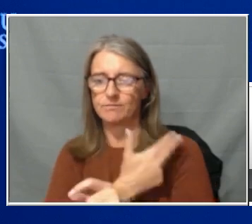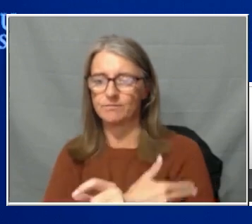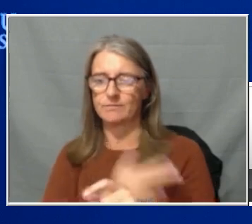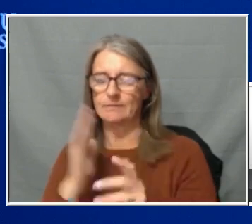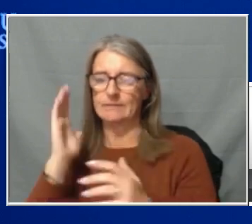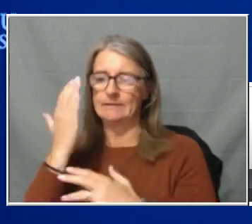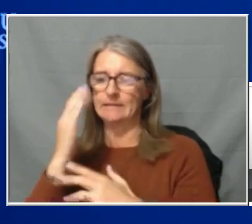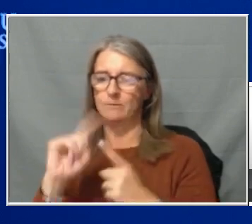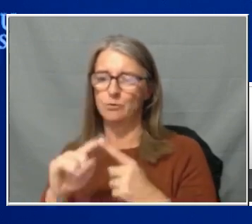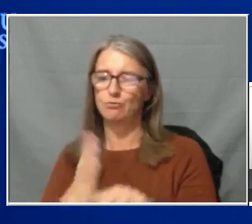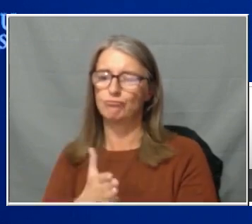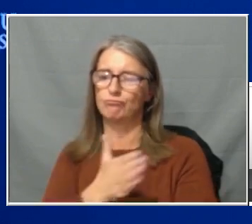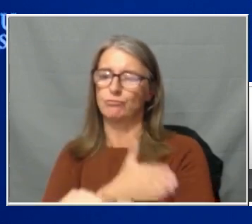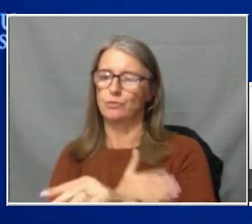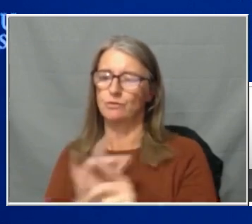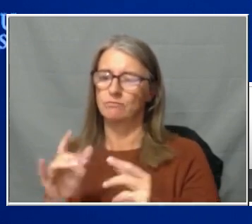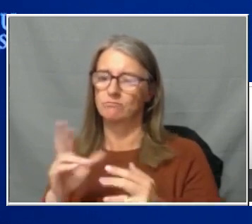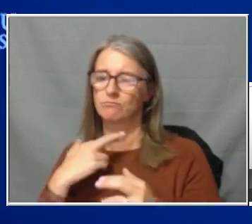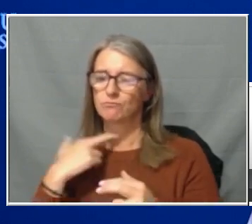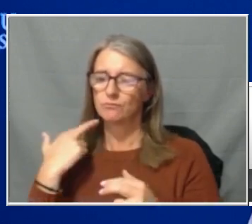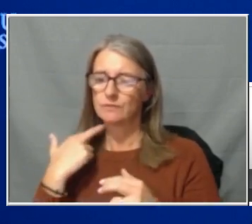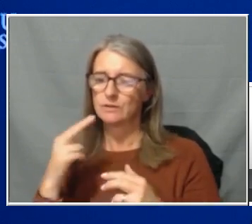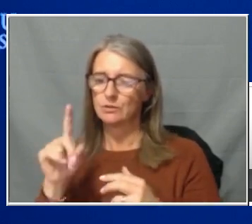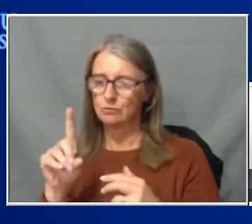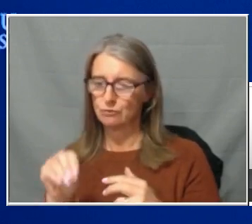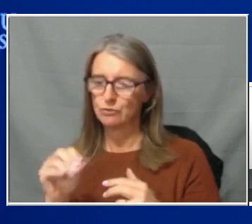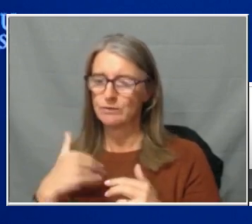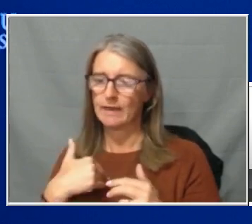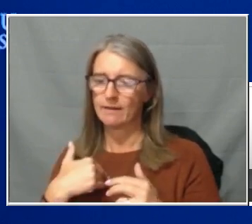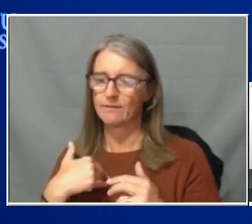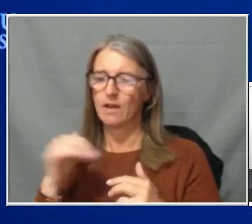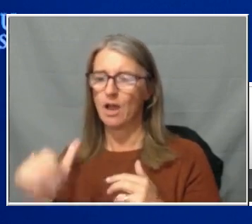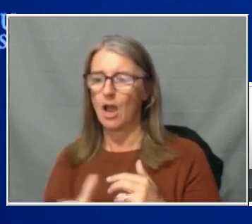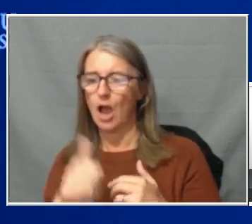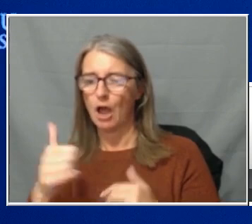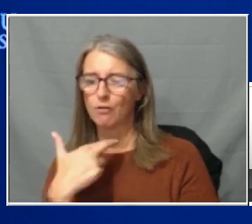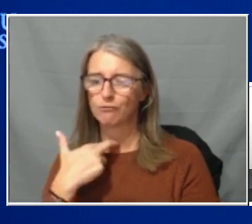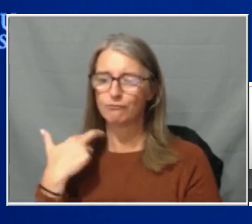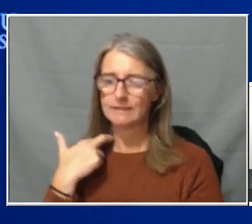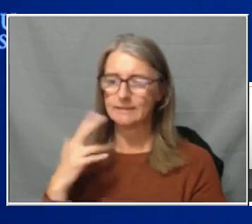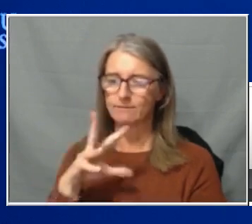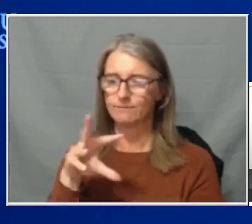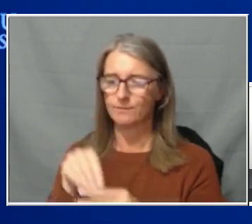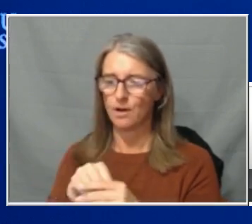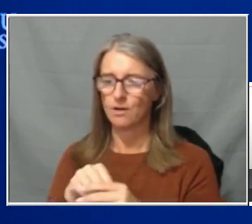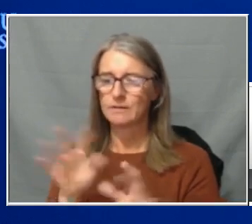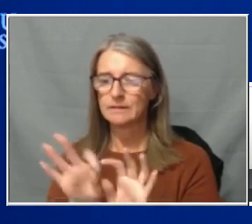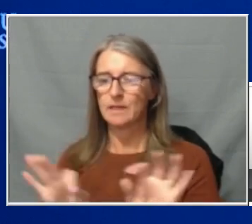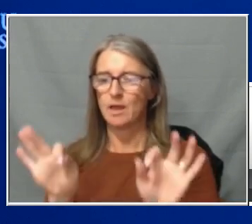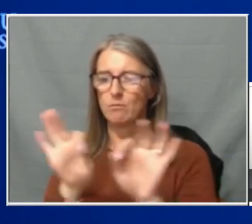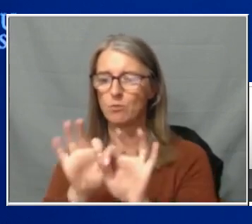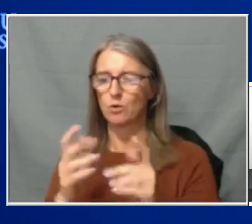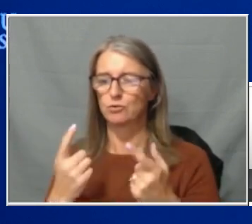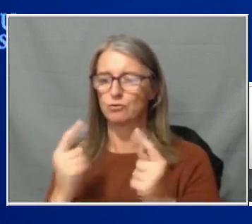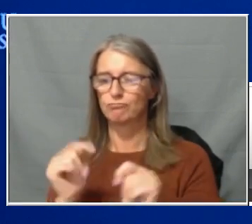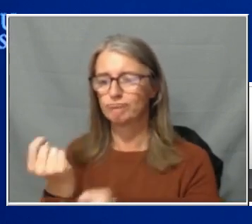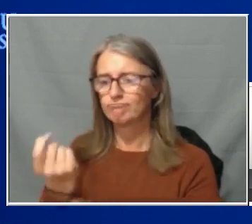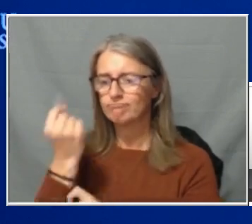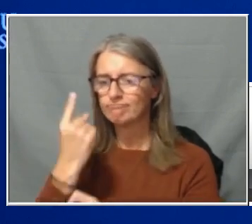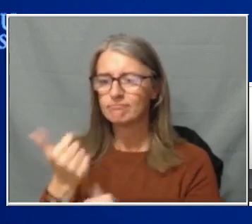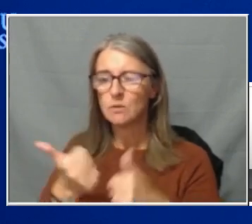to be improved, those risks, you do have subsequent other risks. So we know that it is important to try and understand